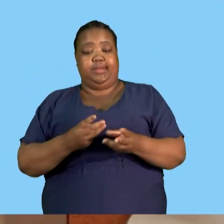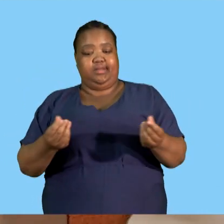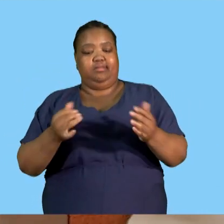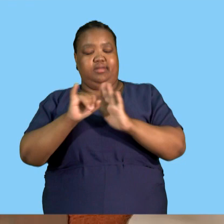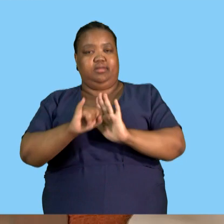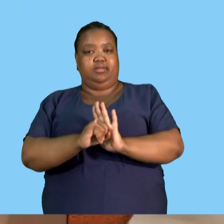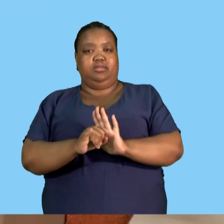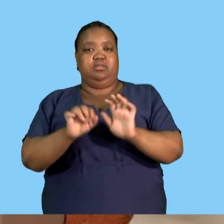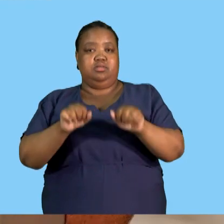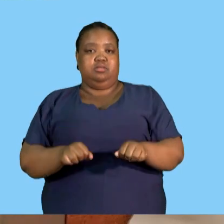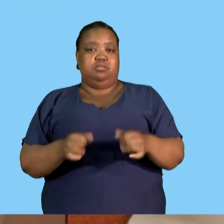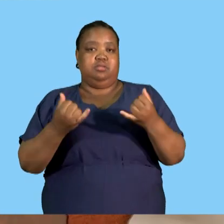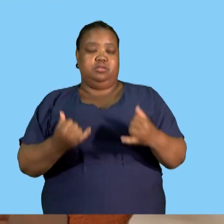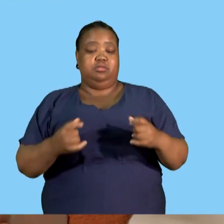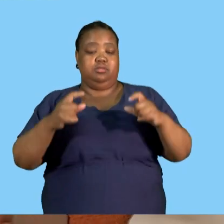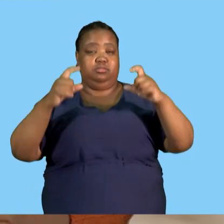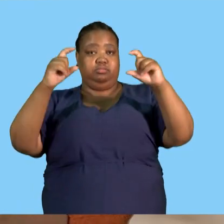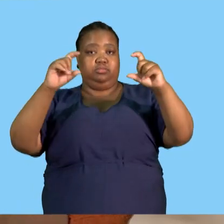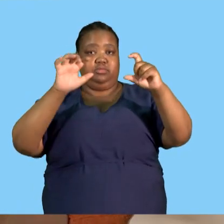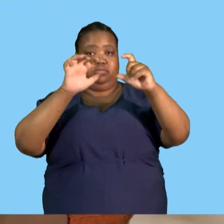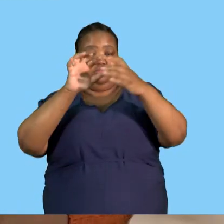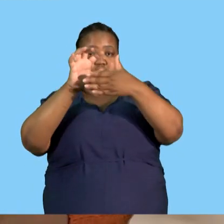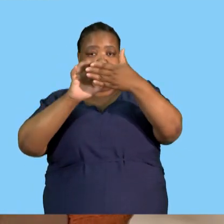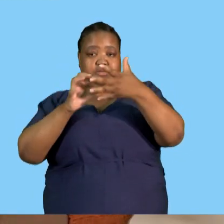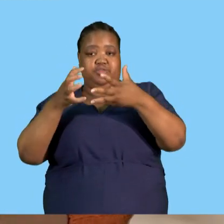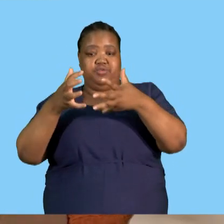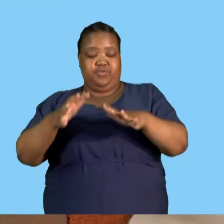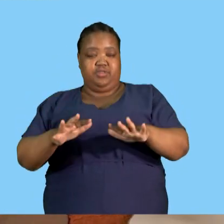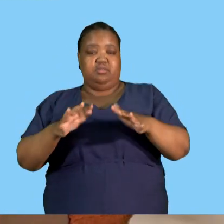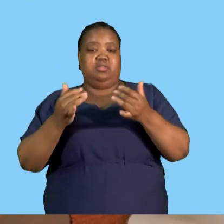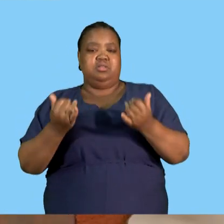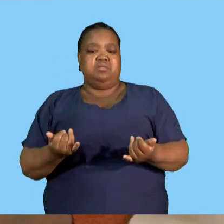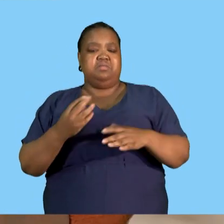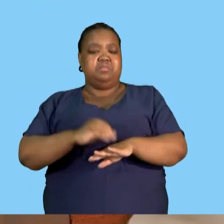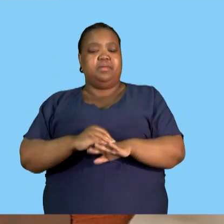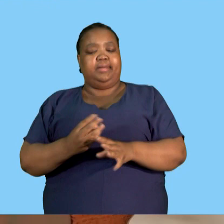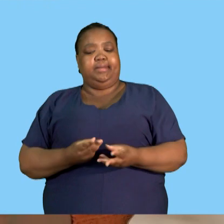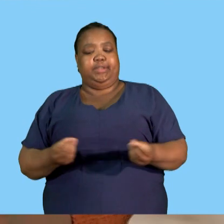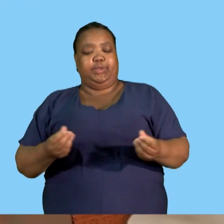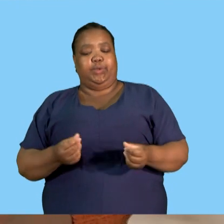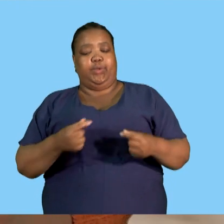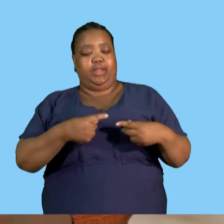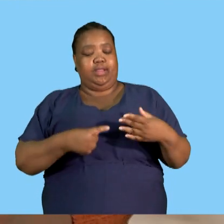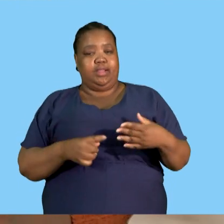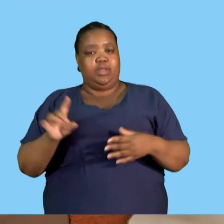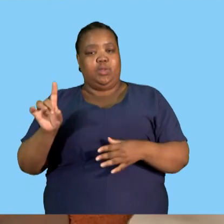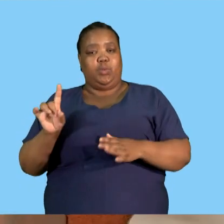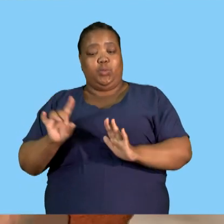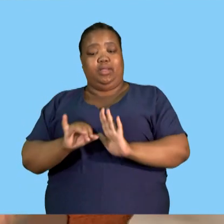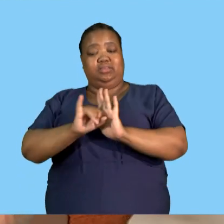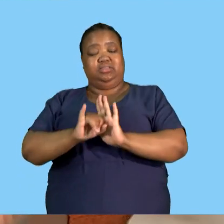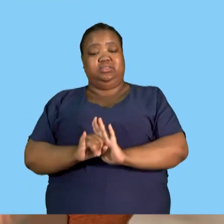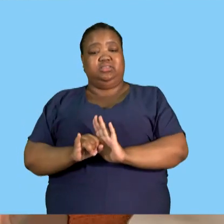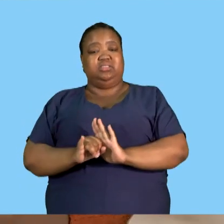3 questions and reading the scenario above, I'm sure you have already identified the problem-solving technique